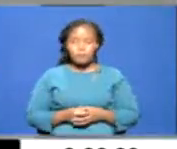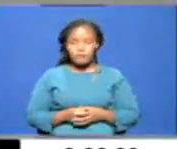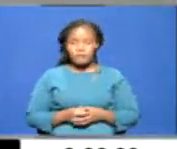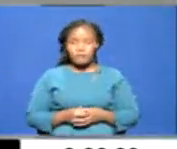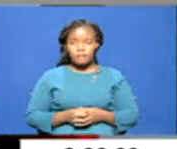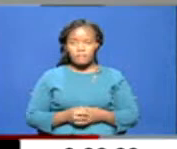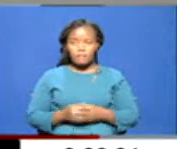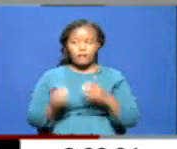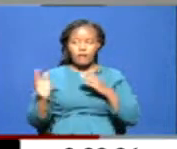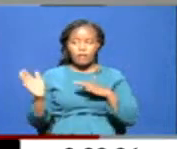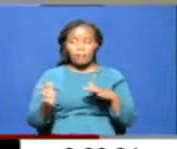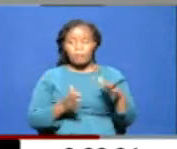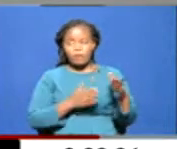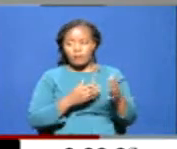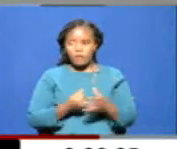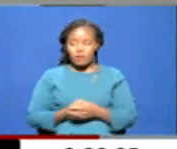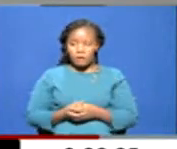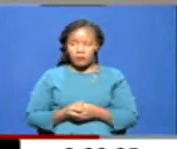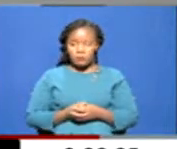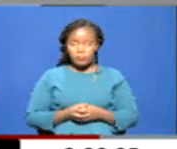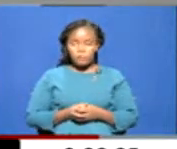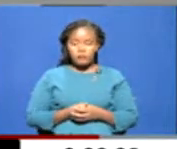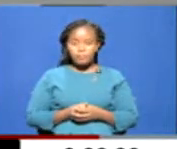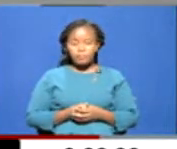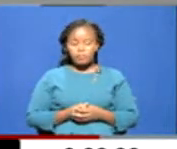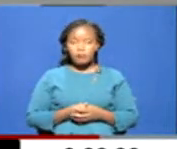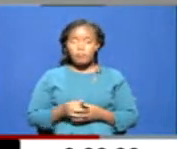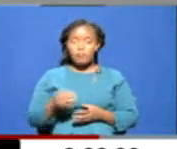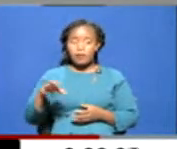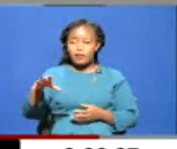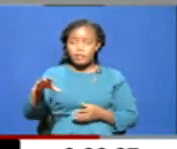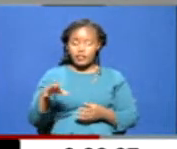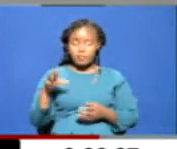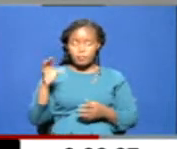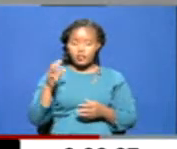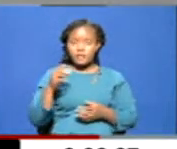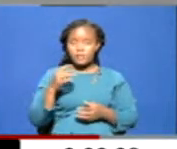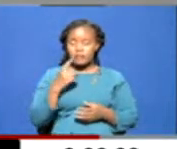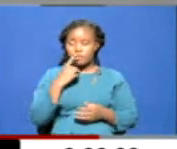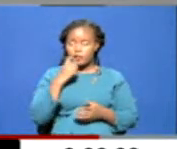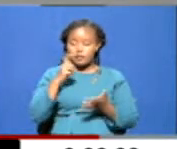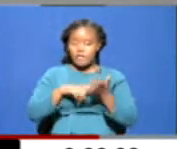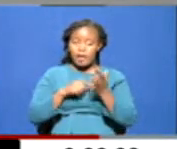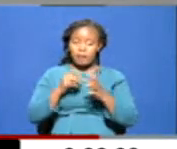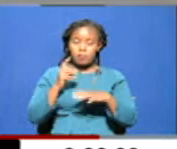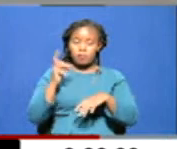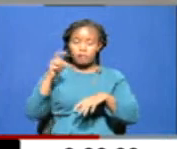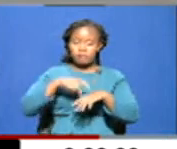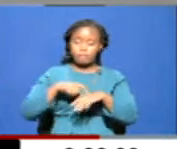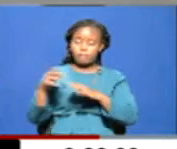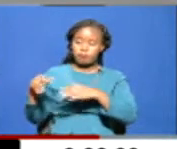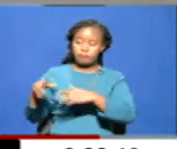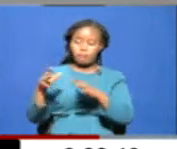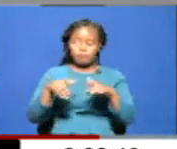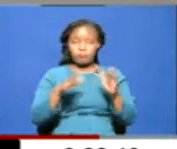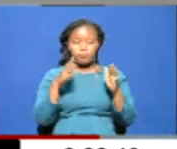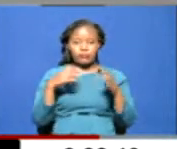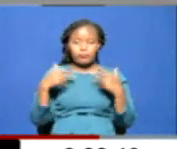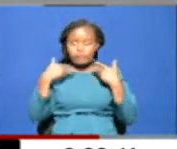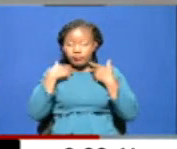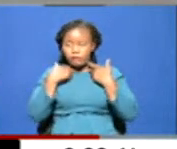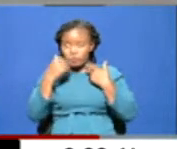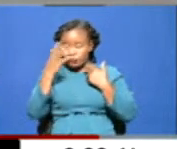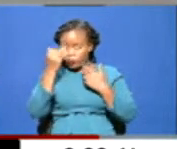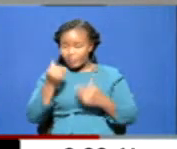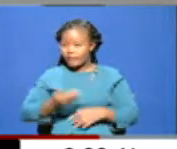Now, transport along the busy Mboya Highway was paralyzed for hours Monday after angry parents of Isangi Primary